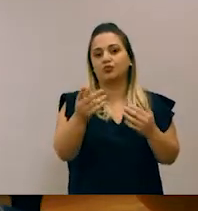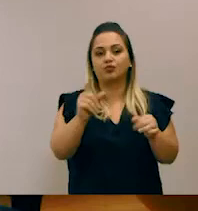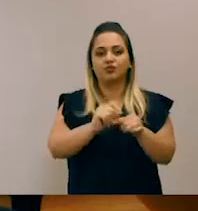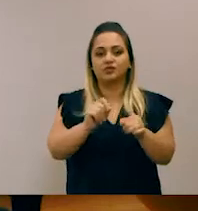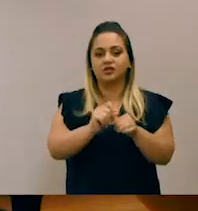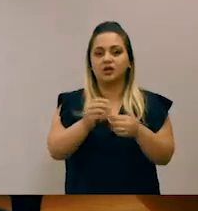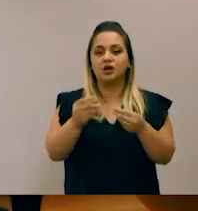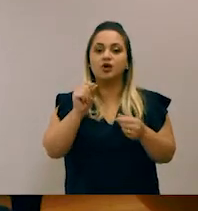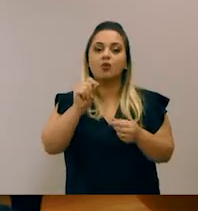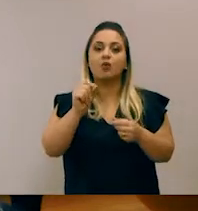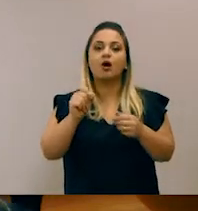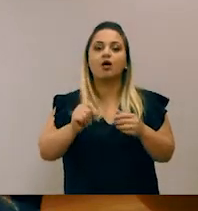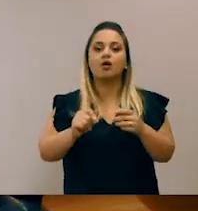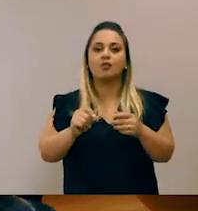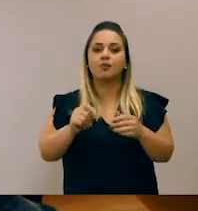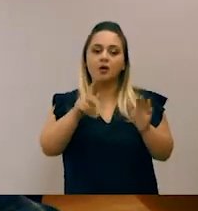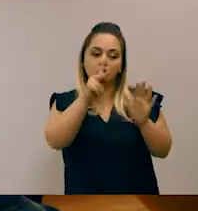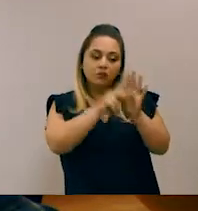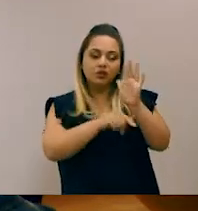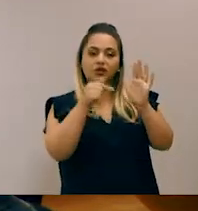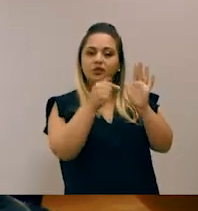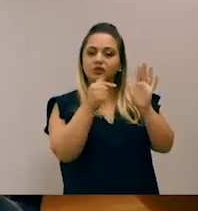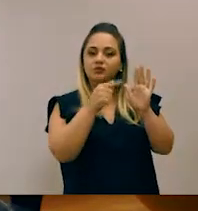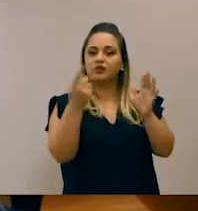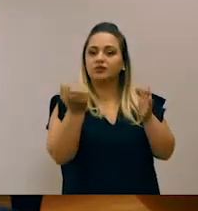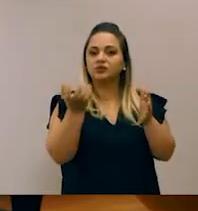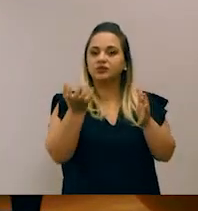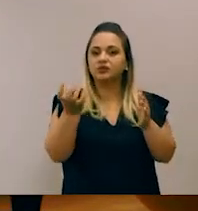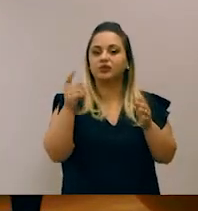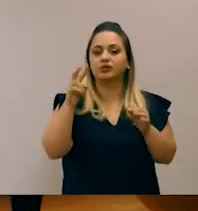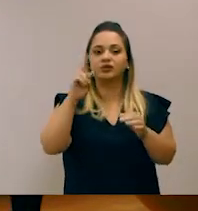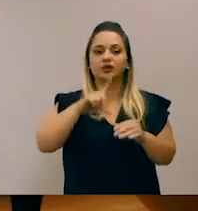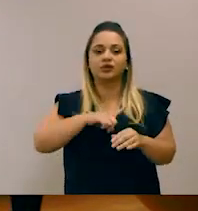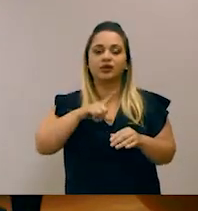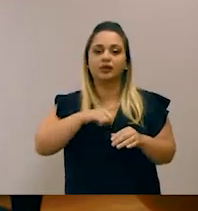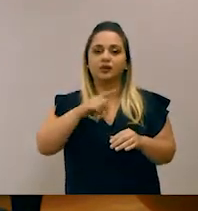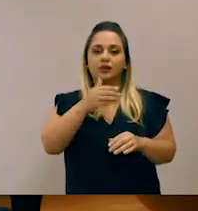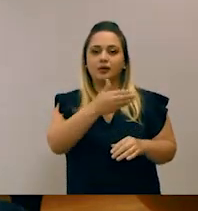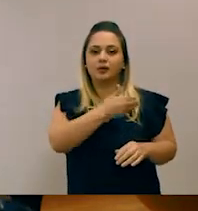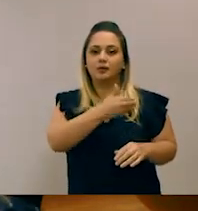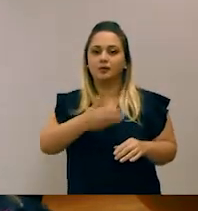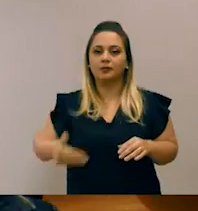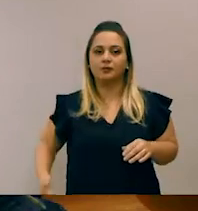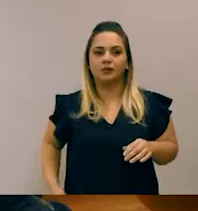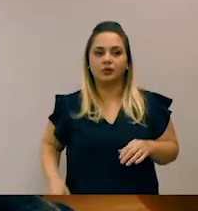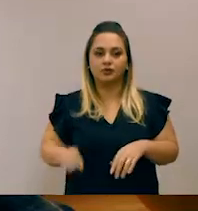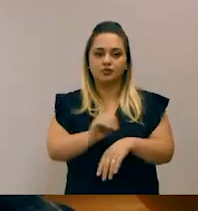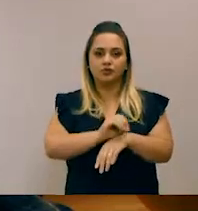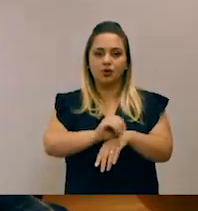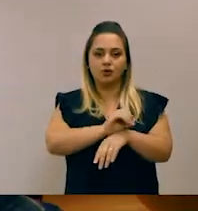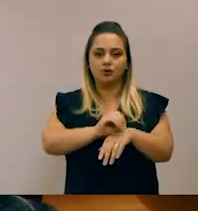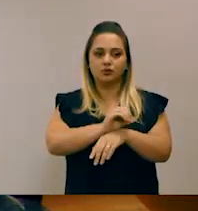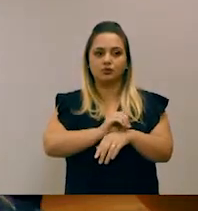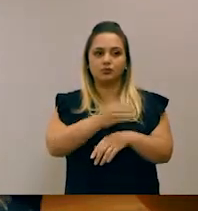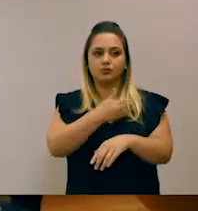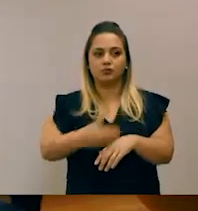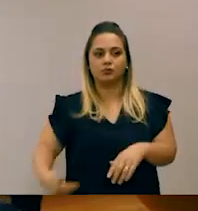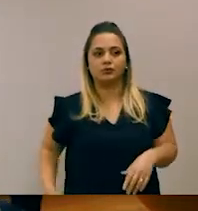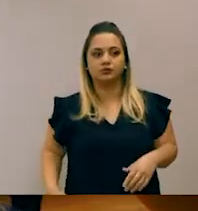fact, make it operational and make it more usable for public agencies?